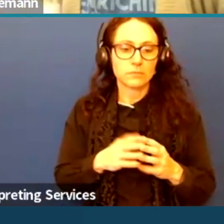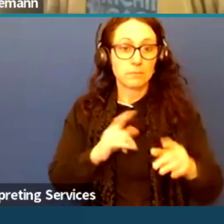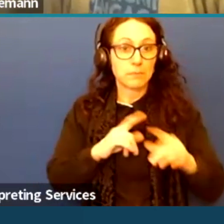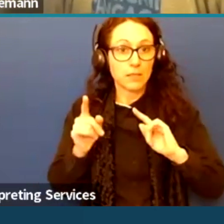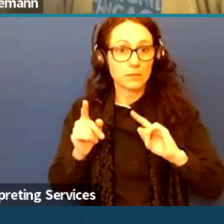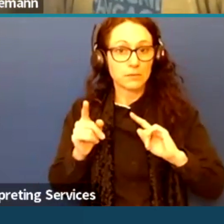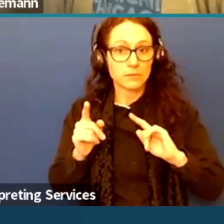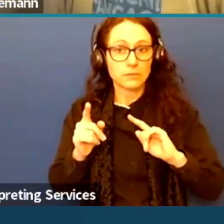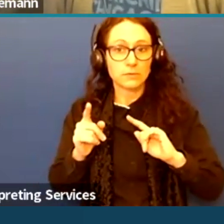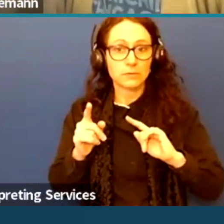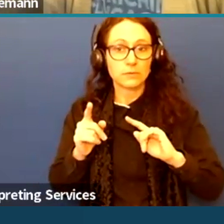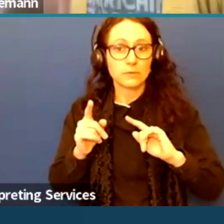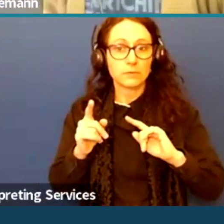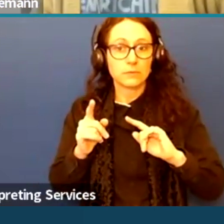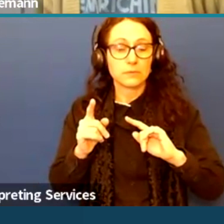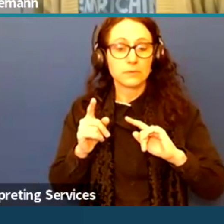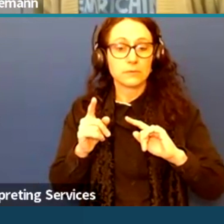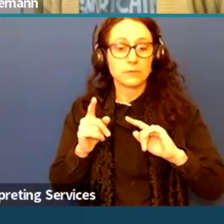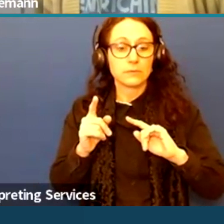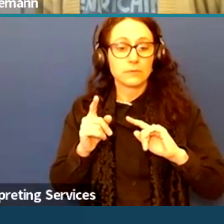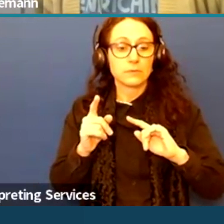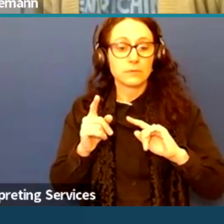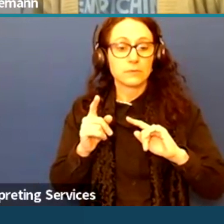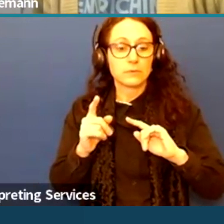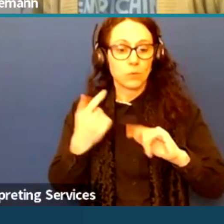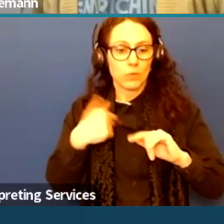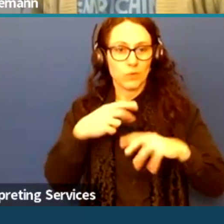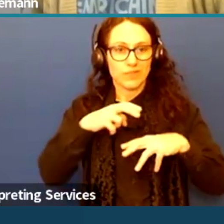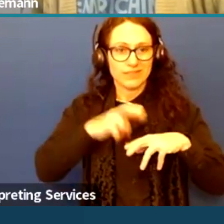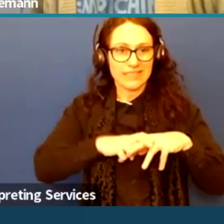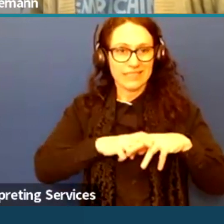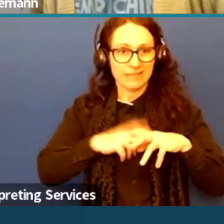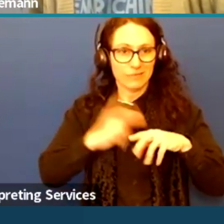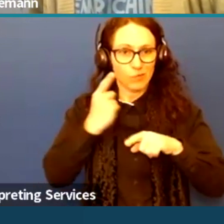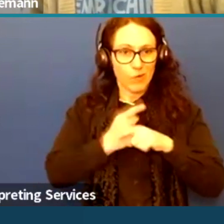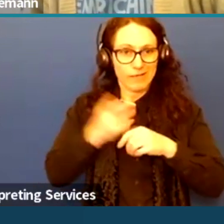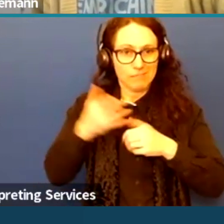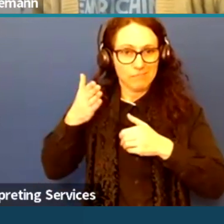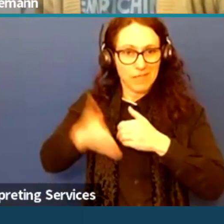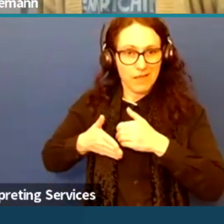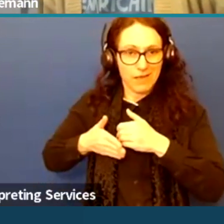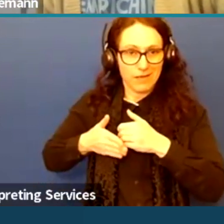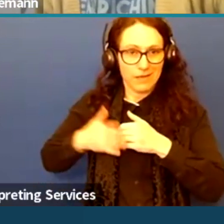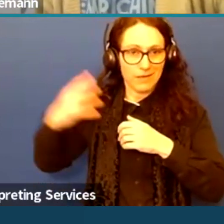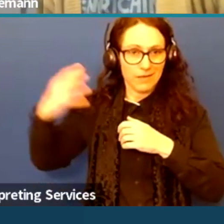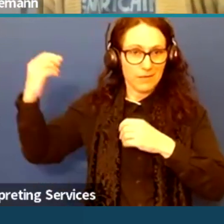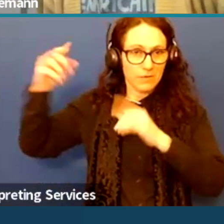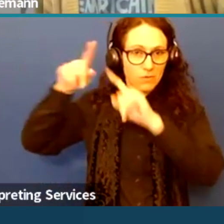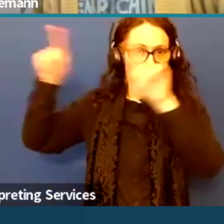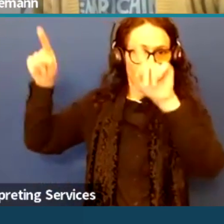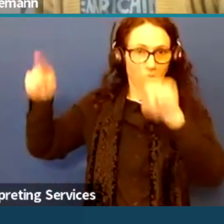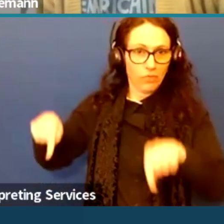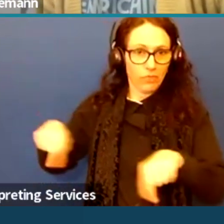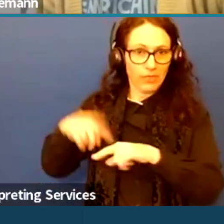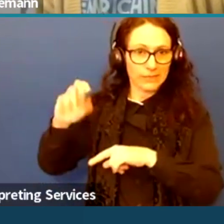taken into consideration was we were sitting right by the speaker, and it was not a